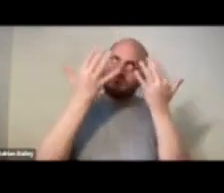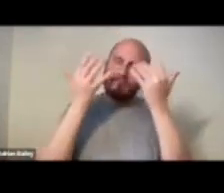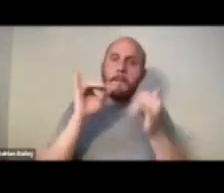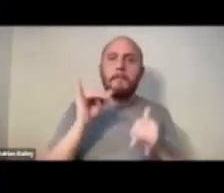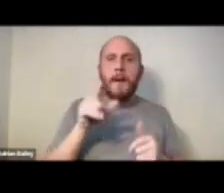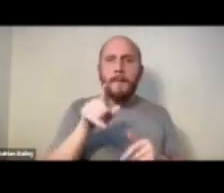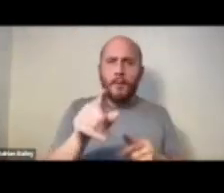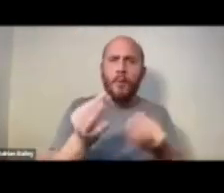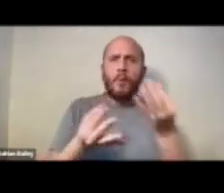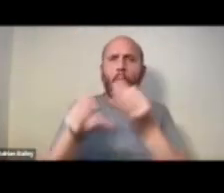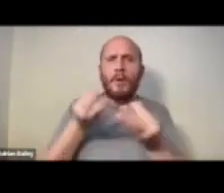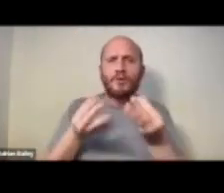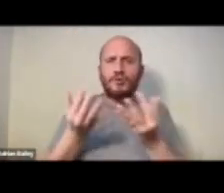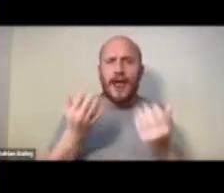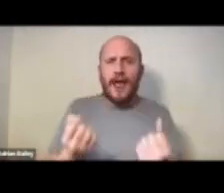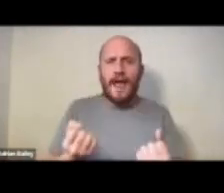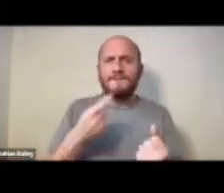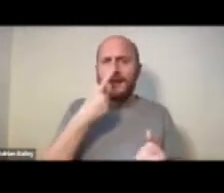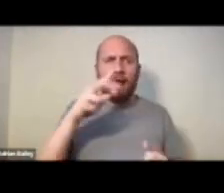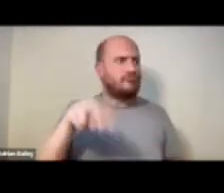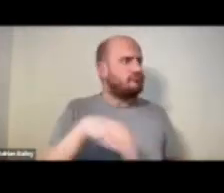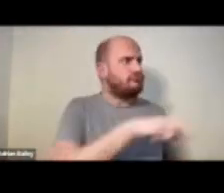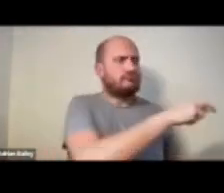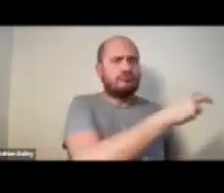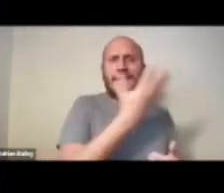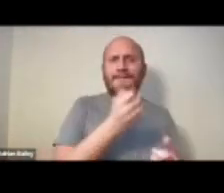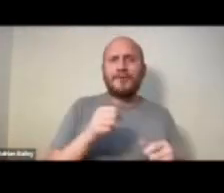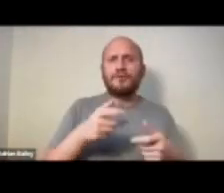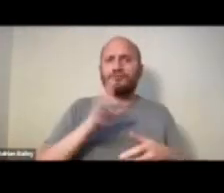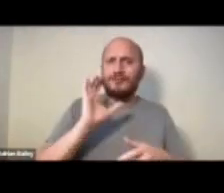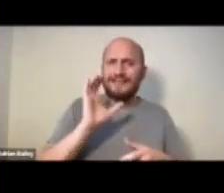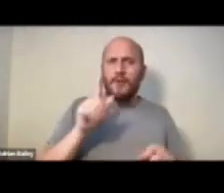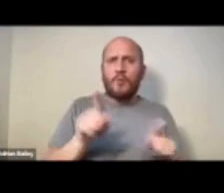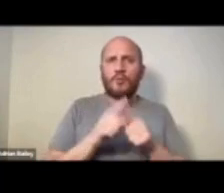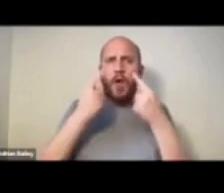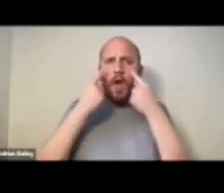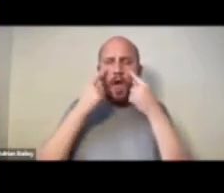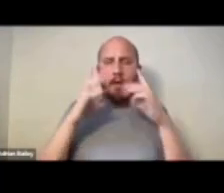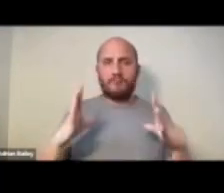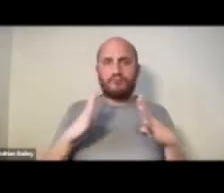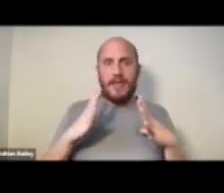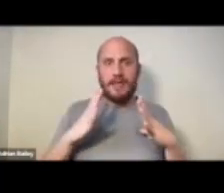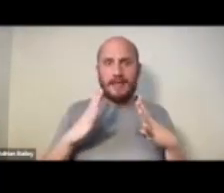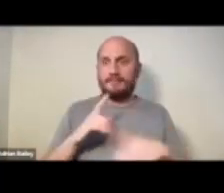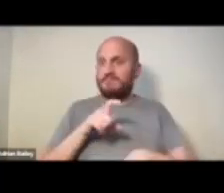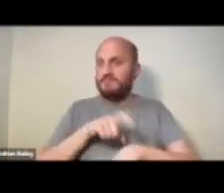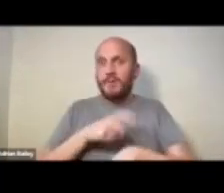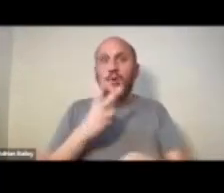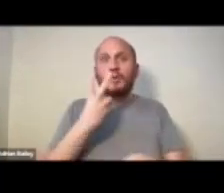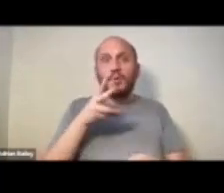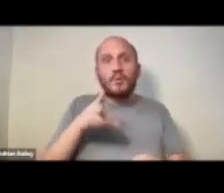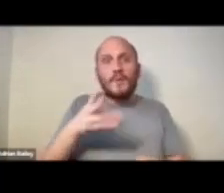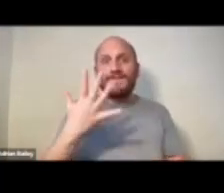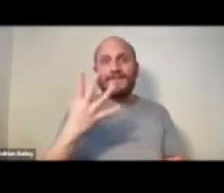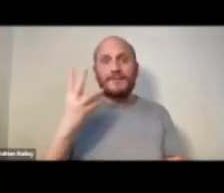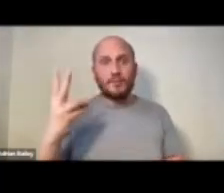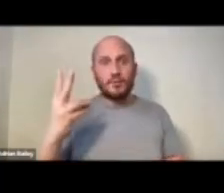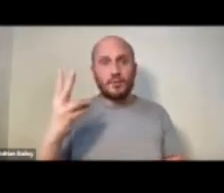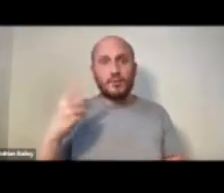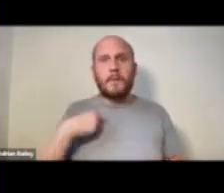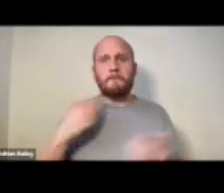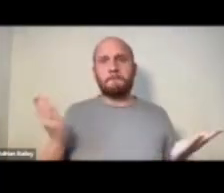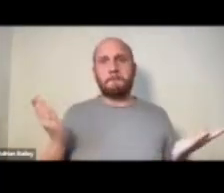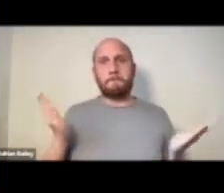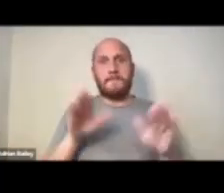questions, stretch your legs, get a drink, rest your eyes. So it's now 2:52. Let's come back